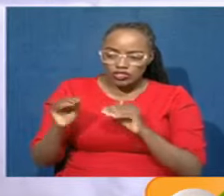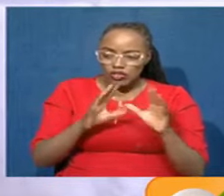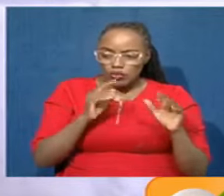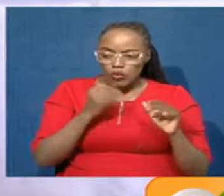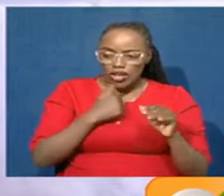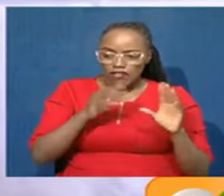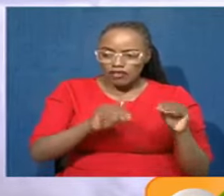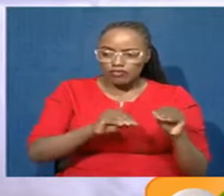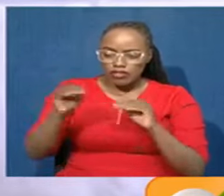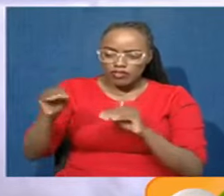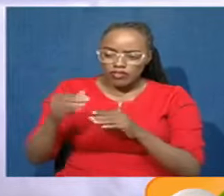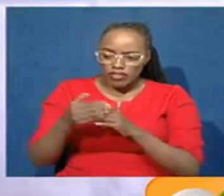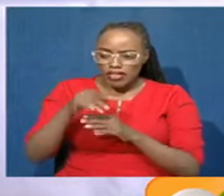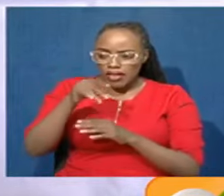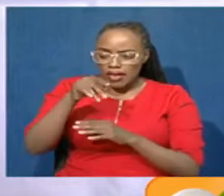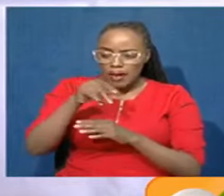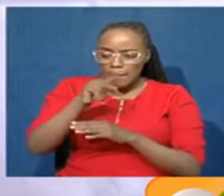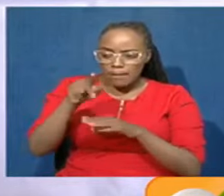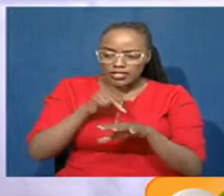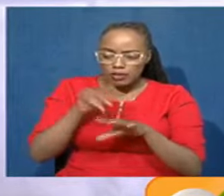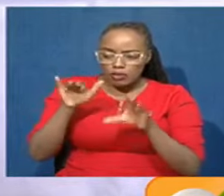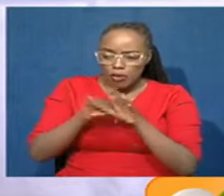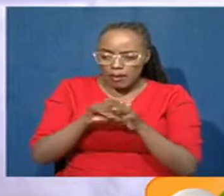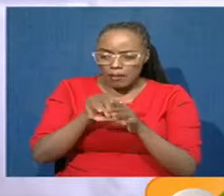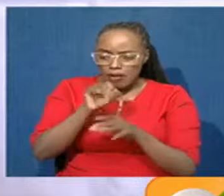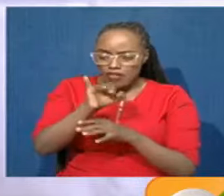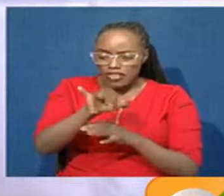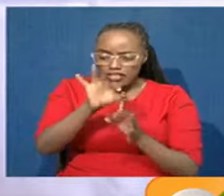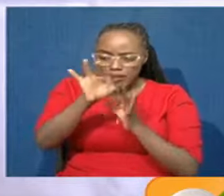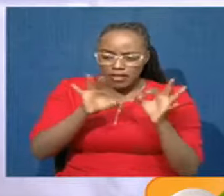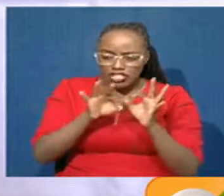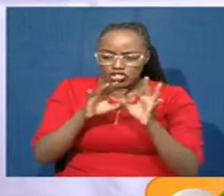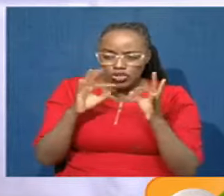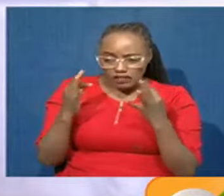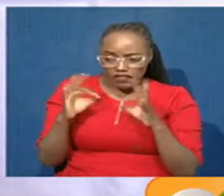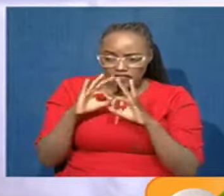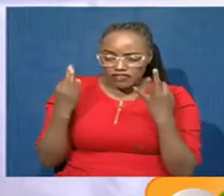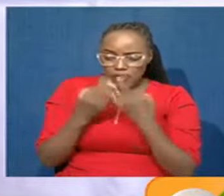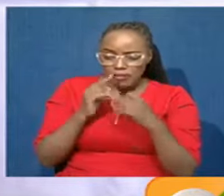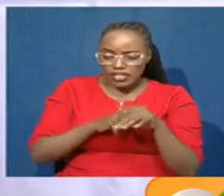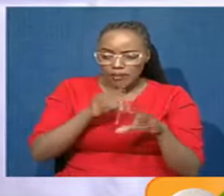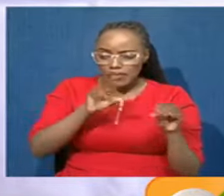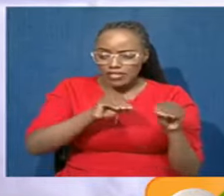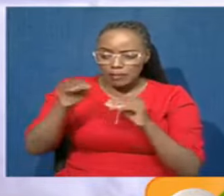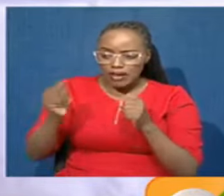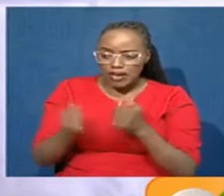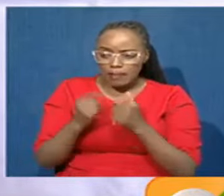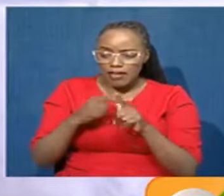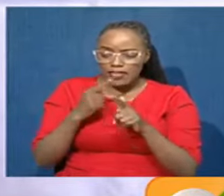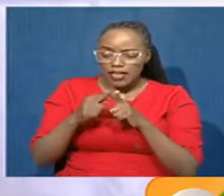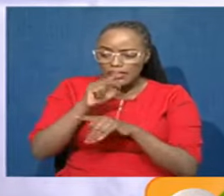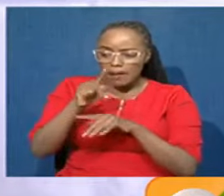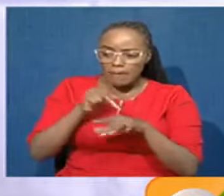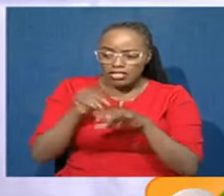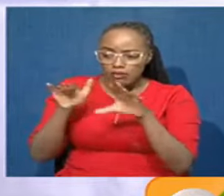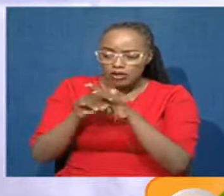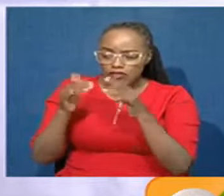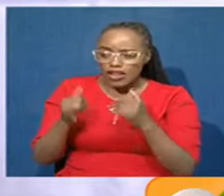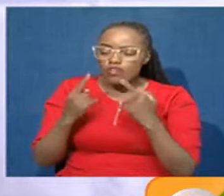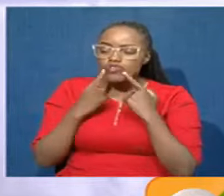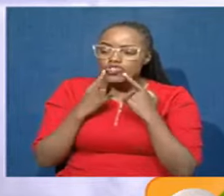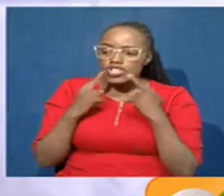migrated the principal member of the household. So once that migration happens, then the principal member now